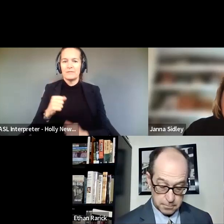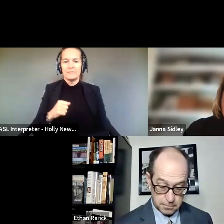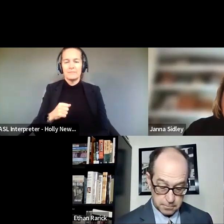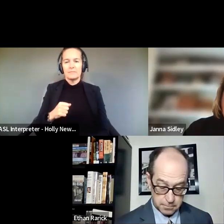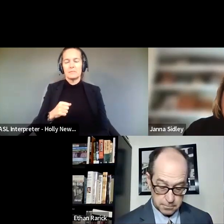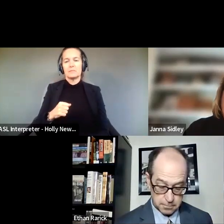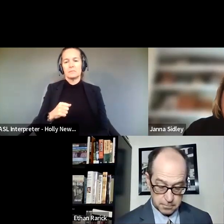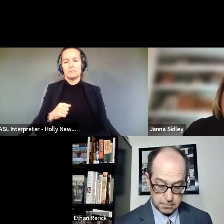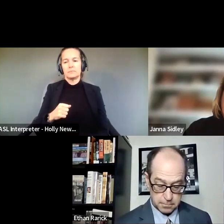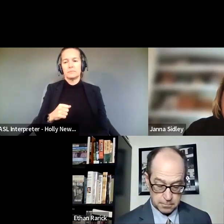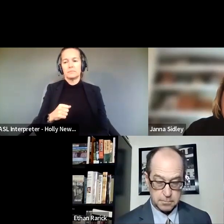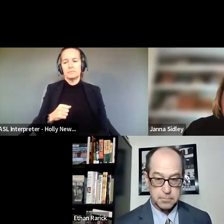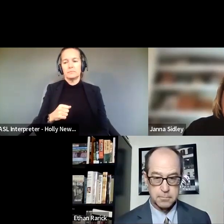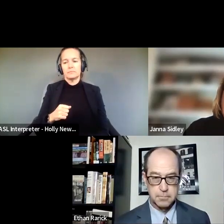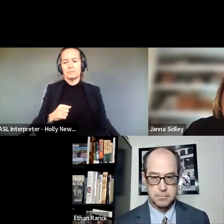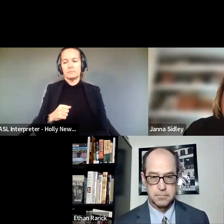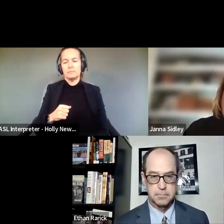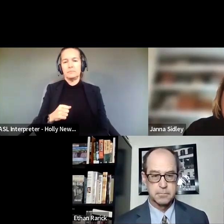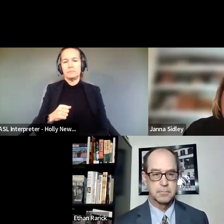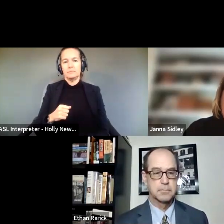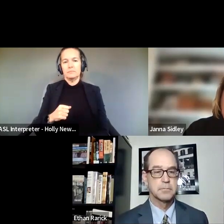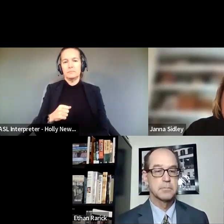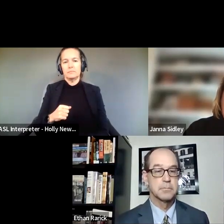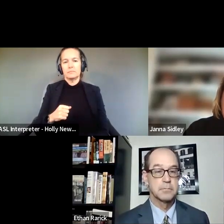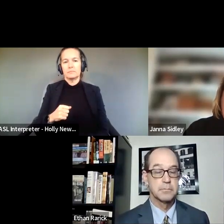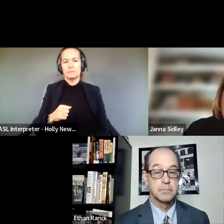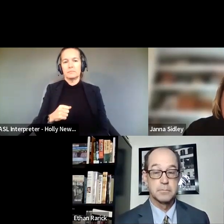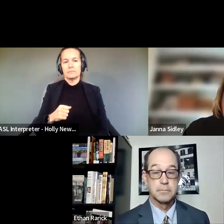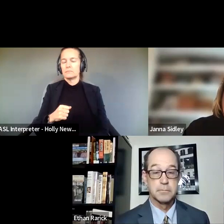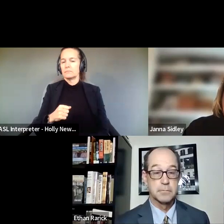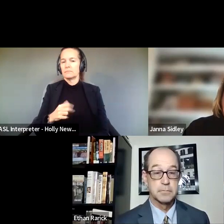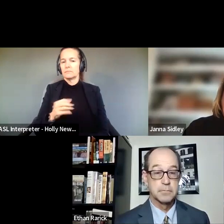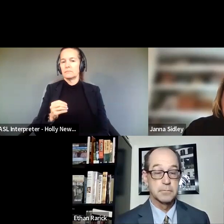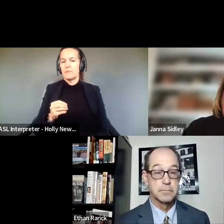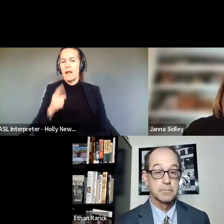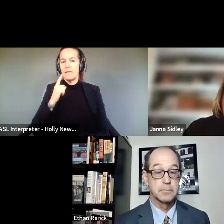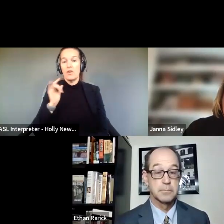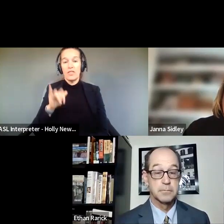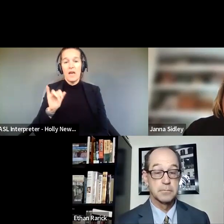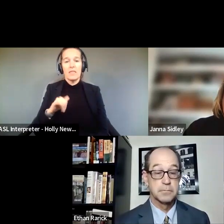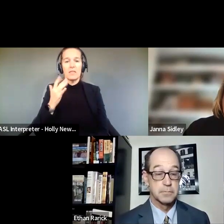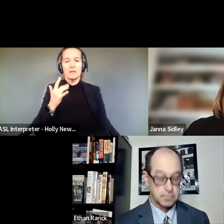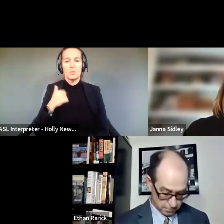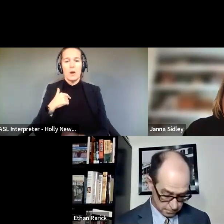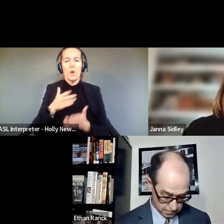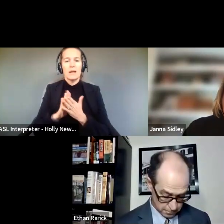Y para eso estamos pidiendo que nos ayuden. Ya me enmudecieron, ¿verdad?